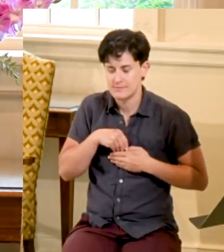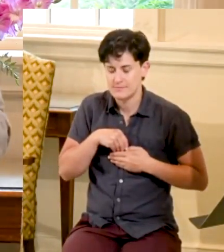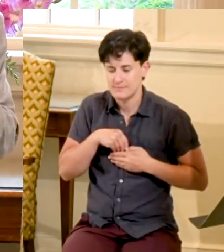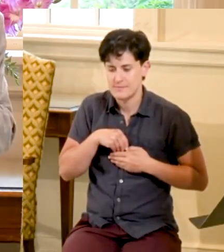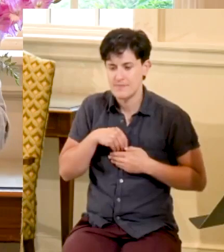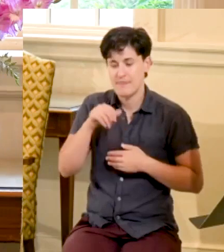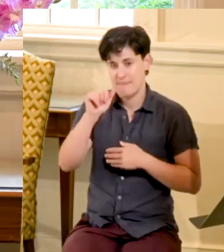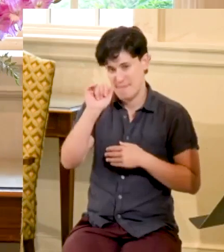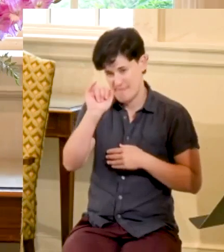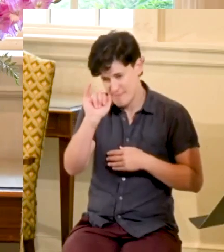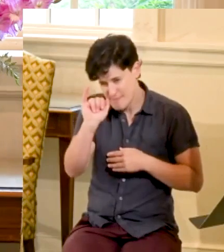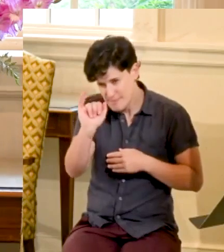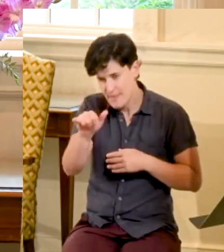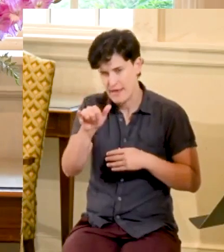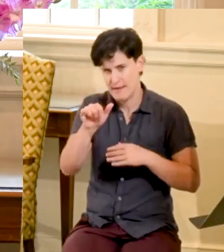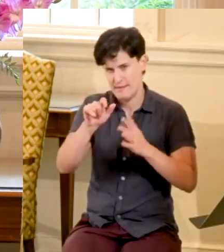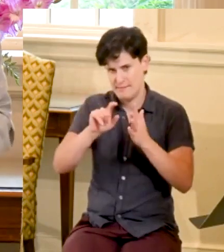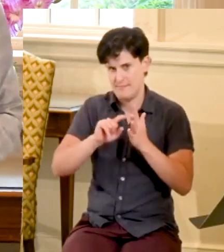And that